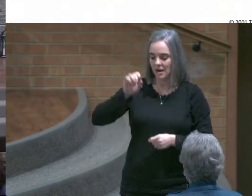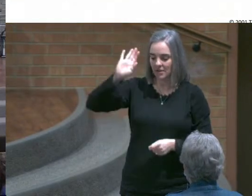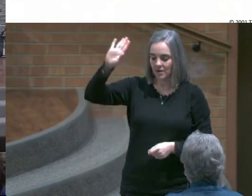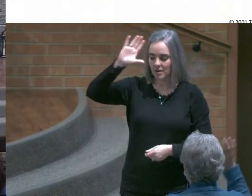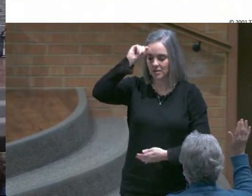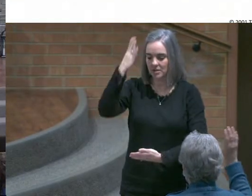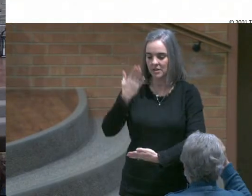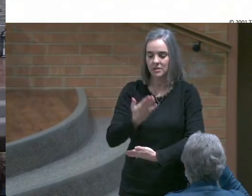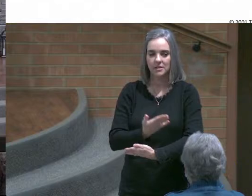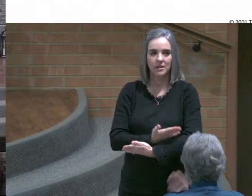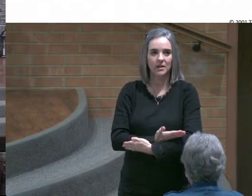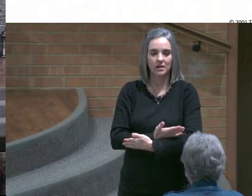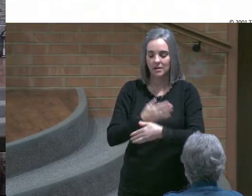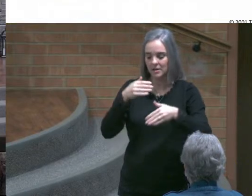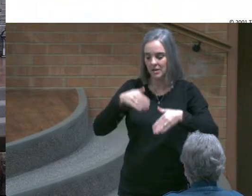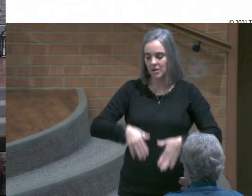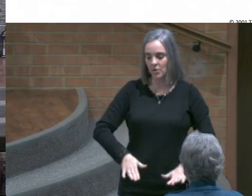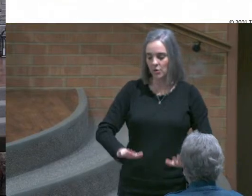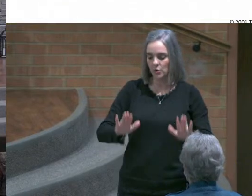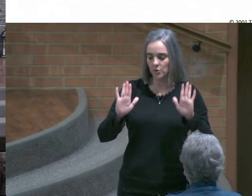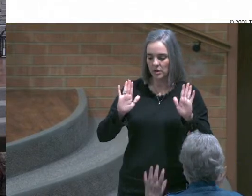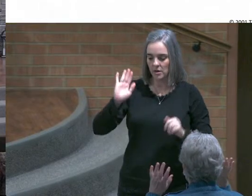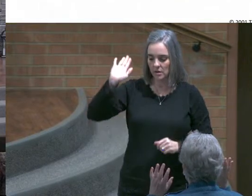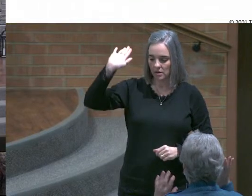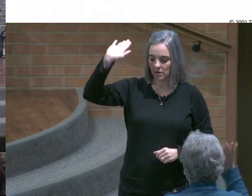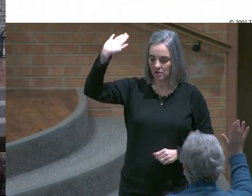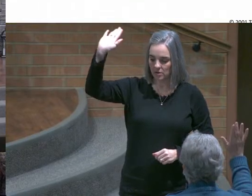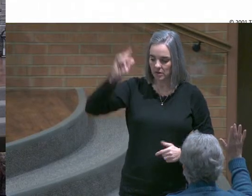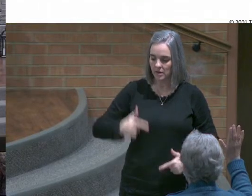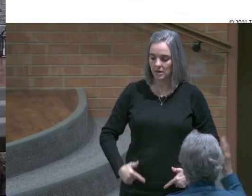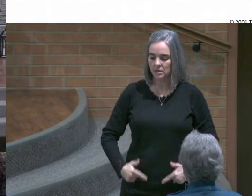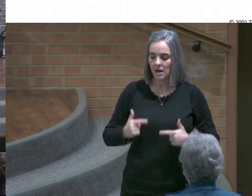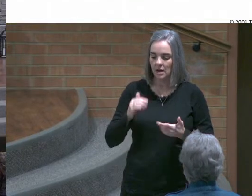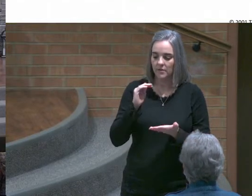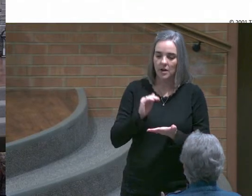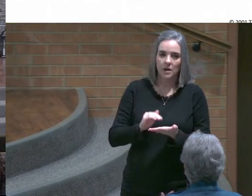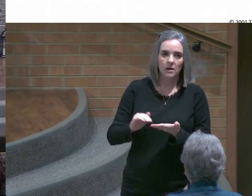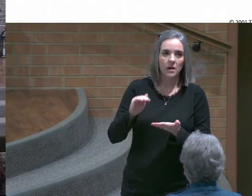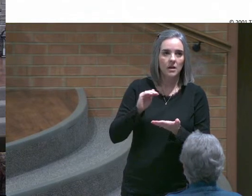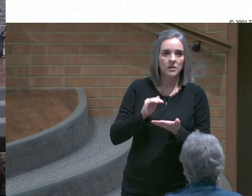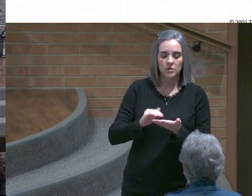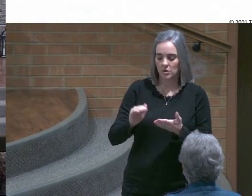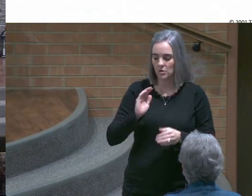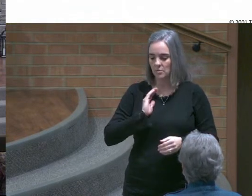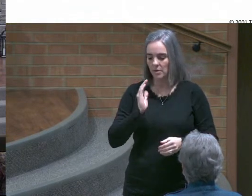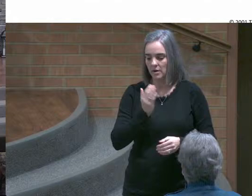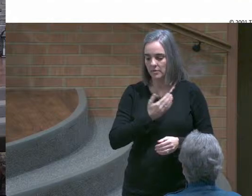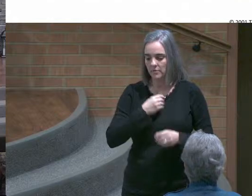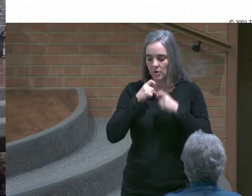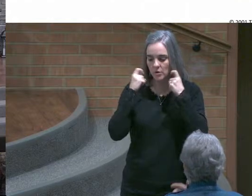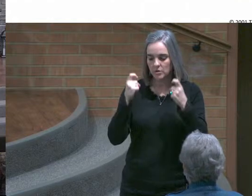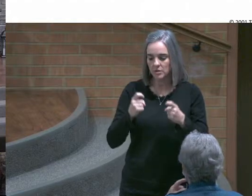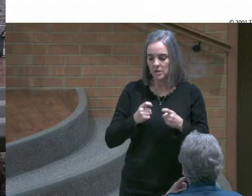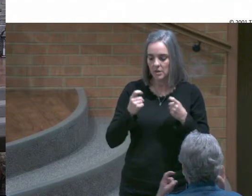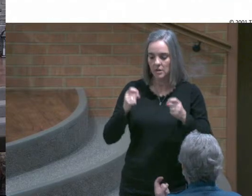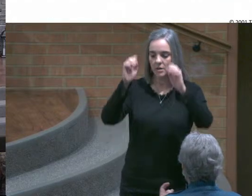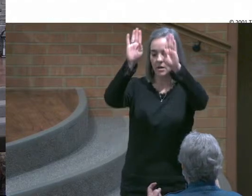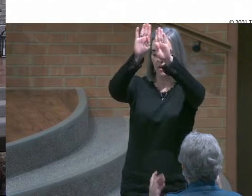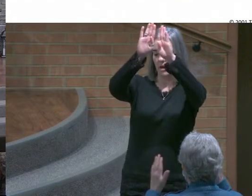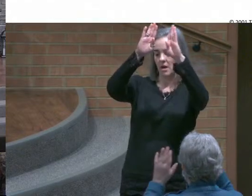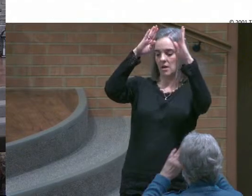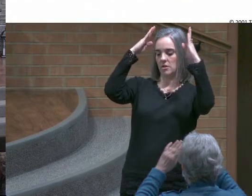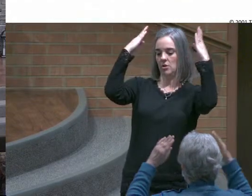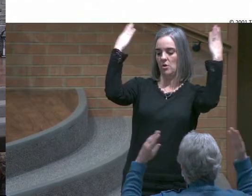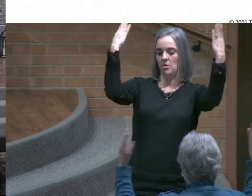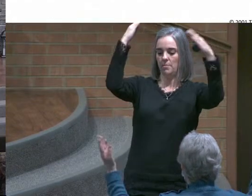he gave us his son, who yielded his life and atonement for